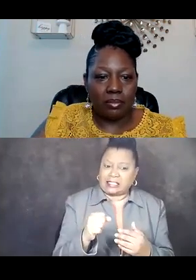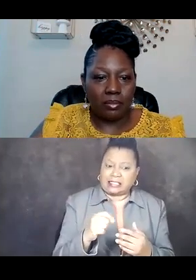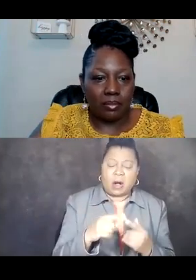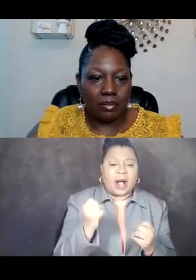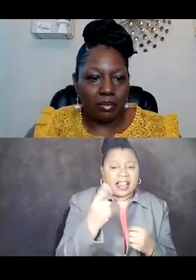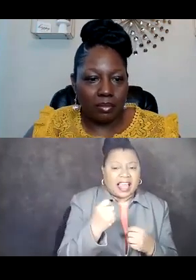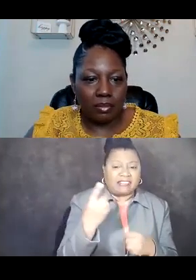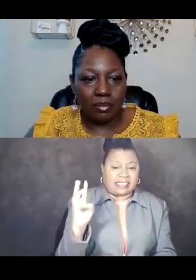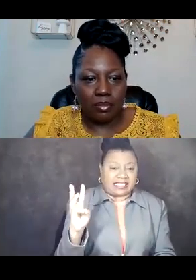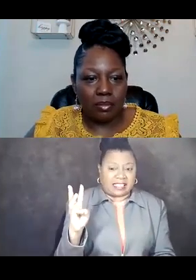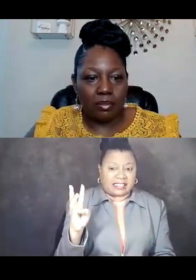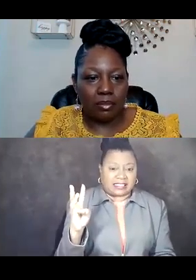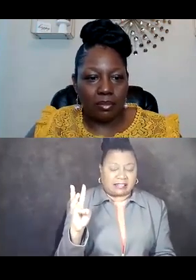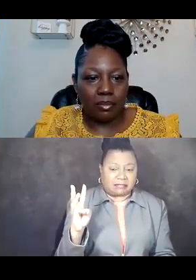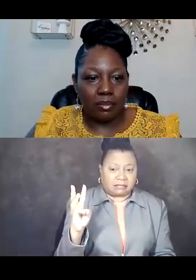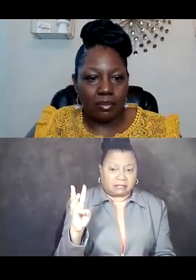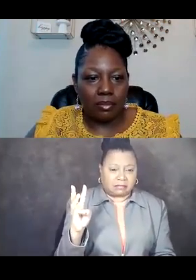11, 6.